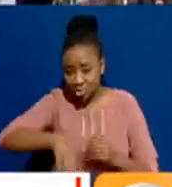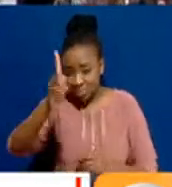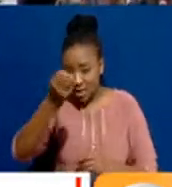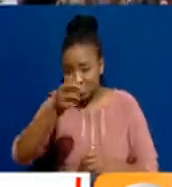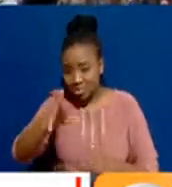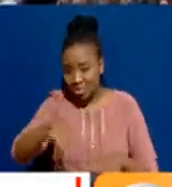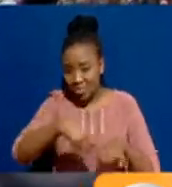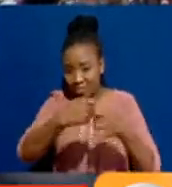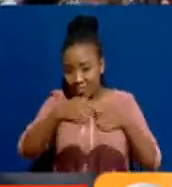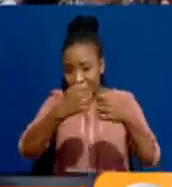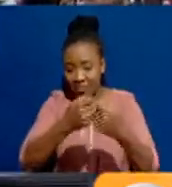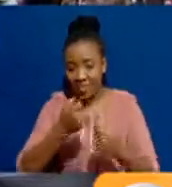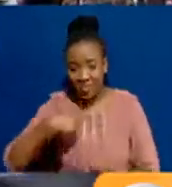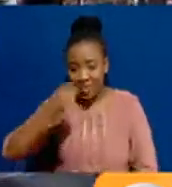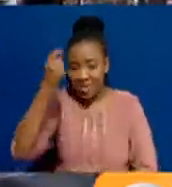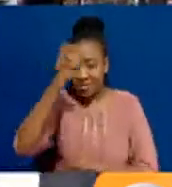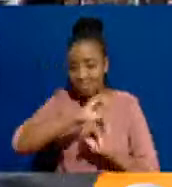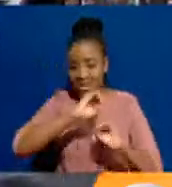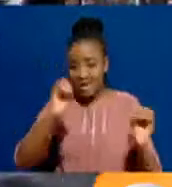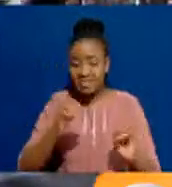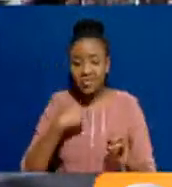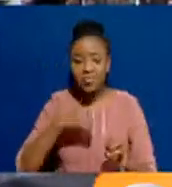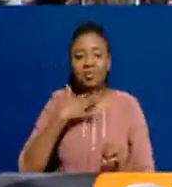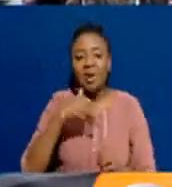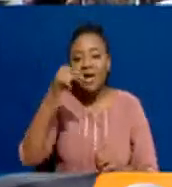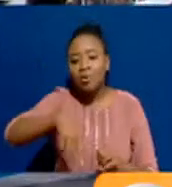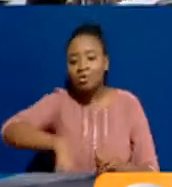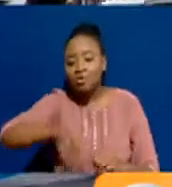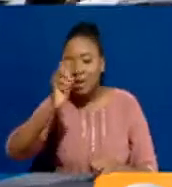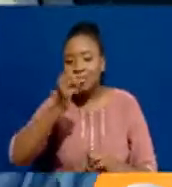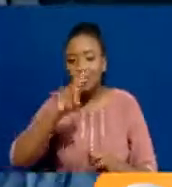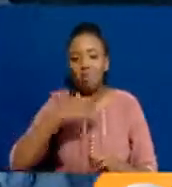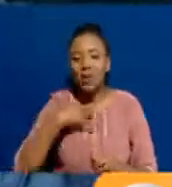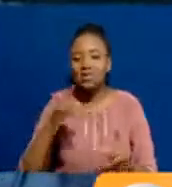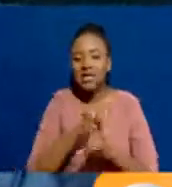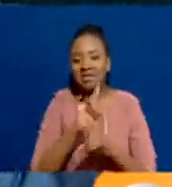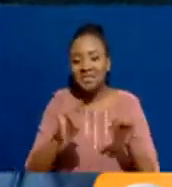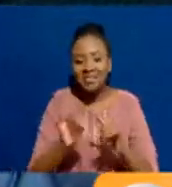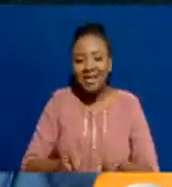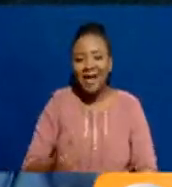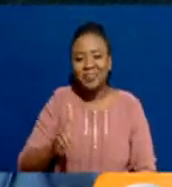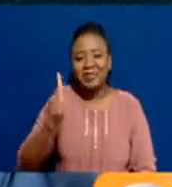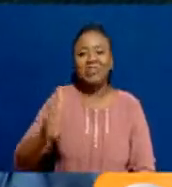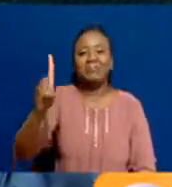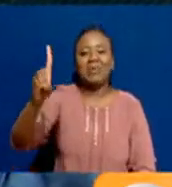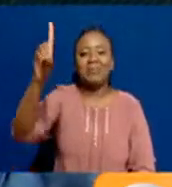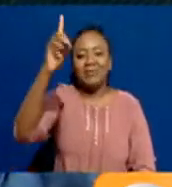karibu. Hatuelewi ni potom hapa tulikuwa tunatafuta ama ni kupandishiwa kila kitu. Yeah, tunaona